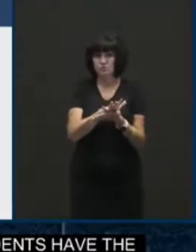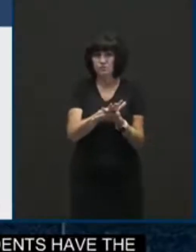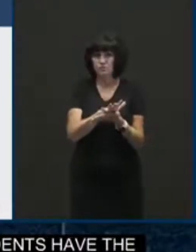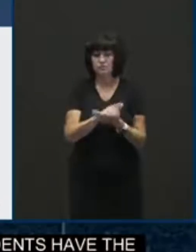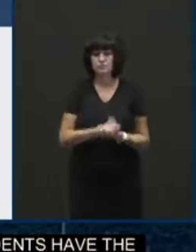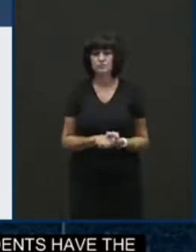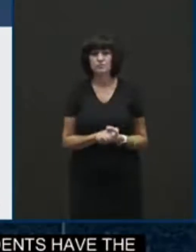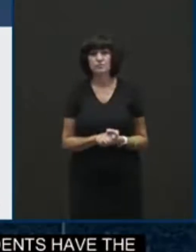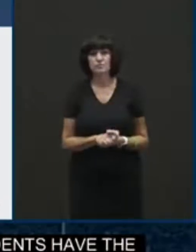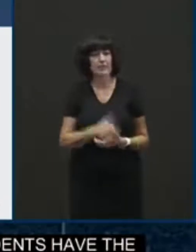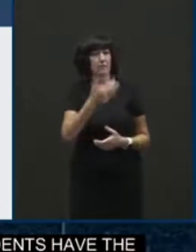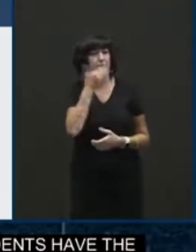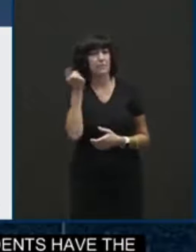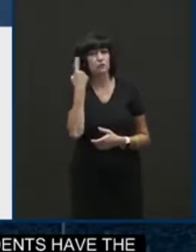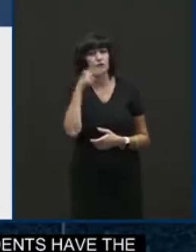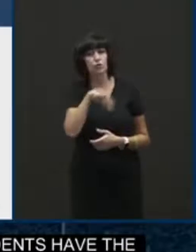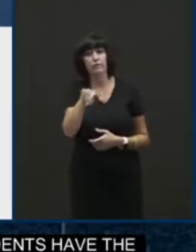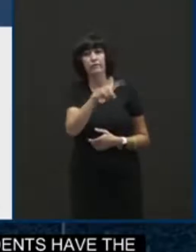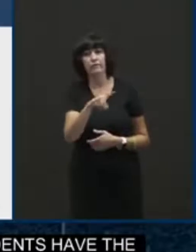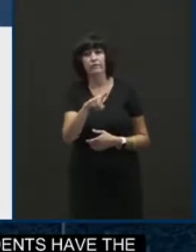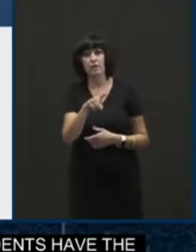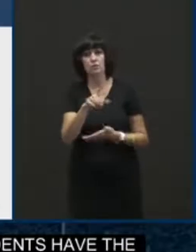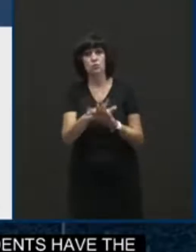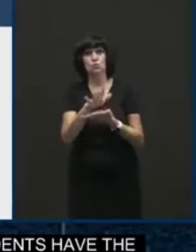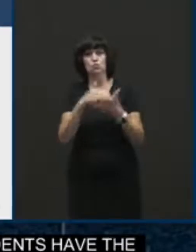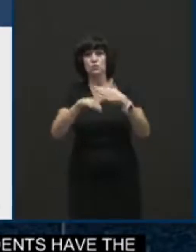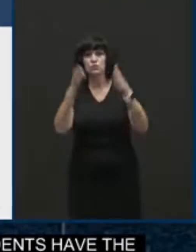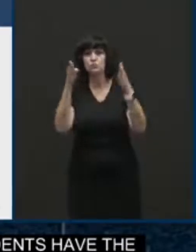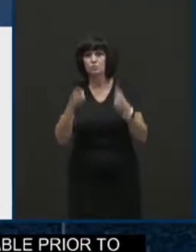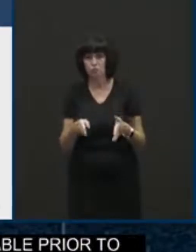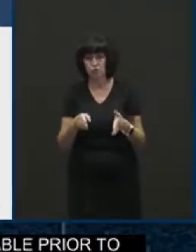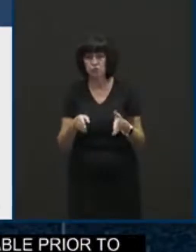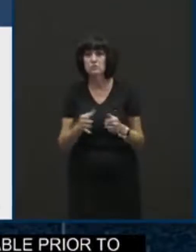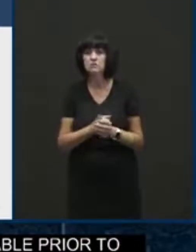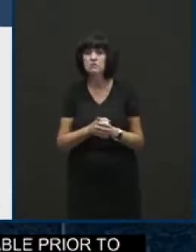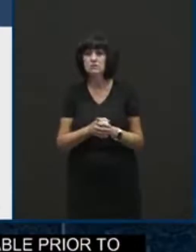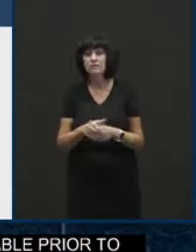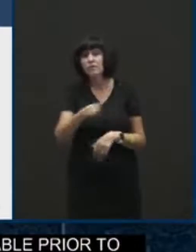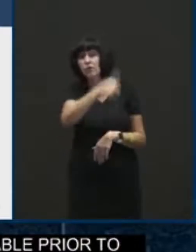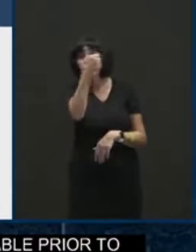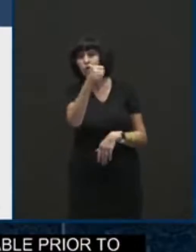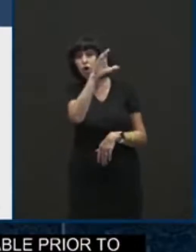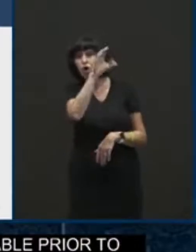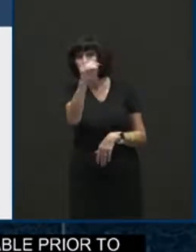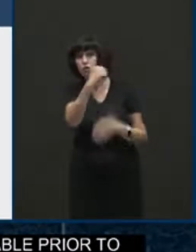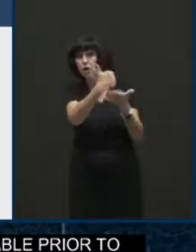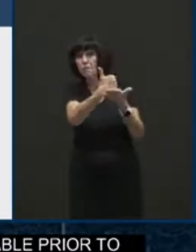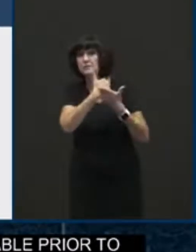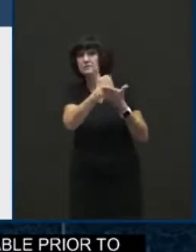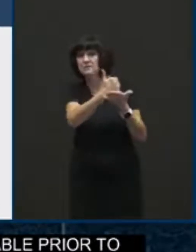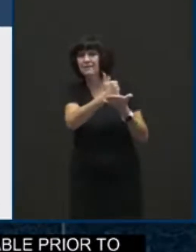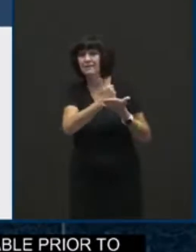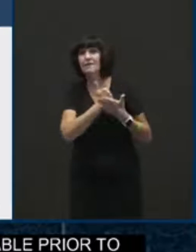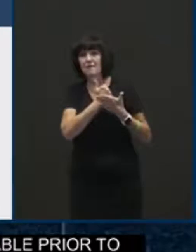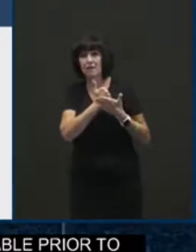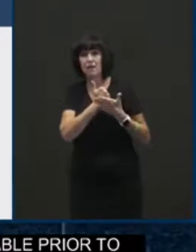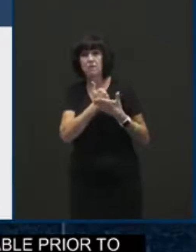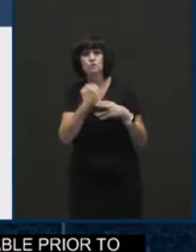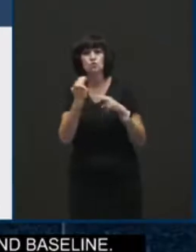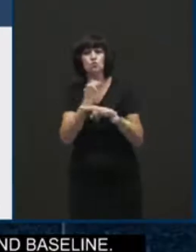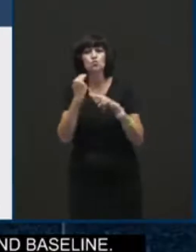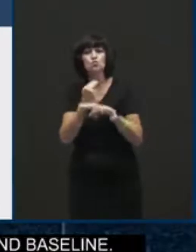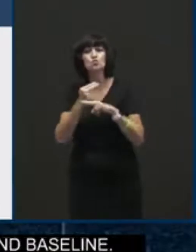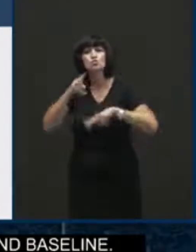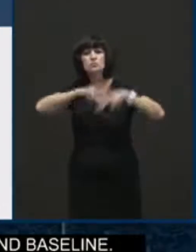and baseline. We're also working with some vendors to find how we could, efficiently do surveillance testing